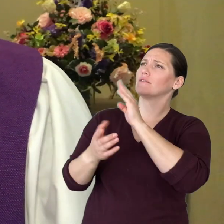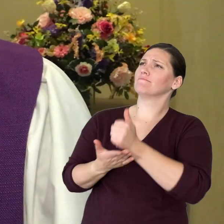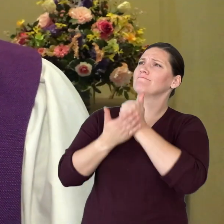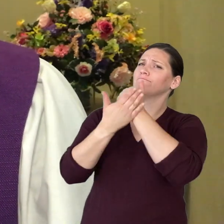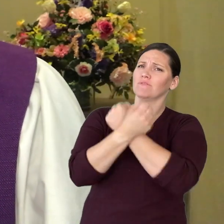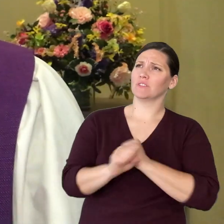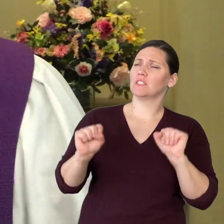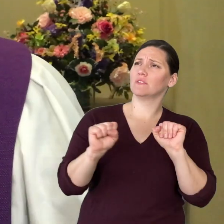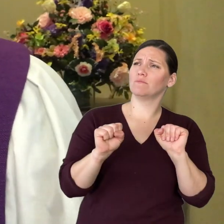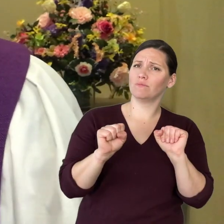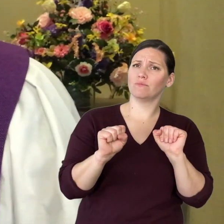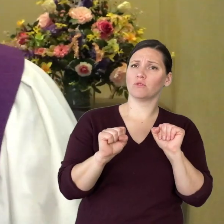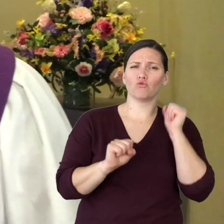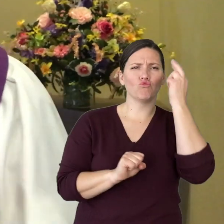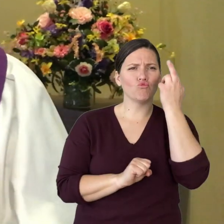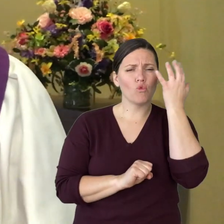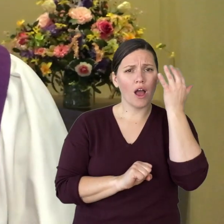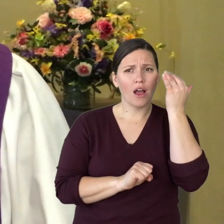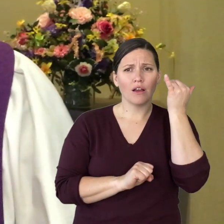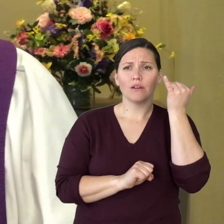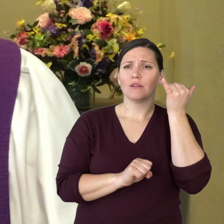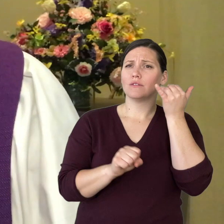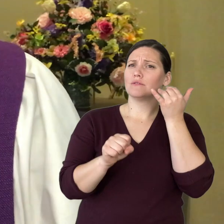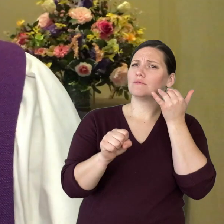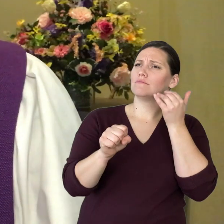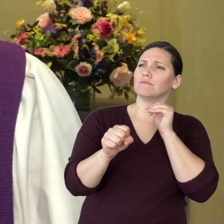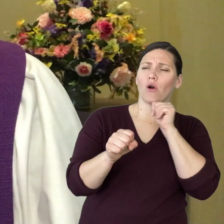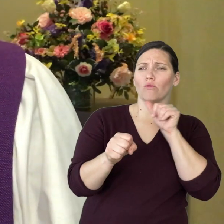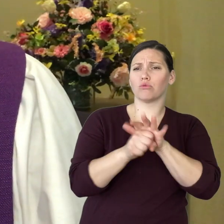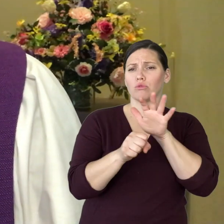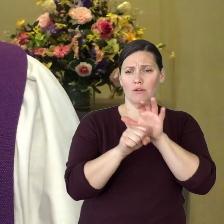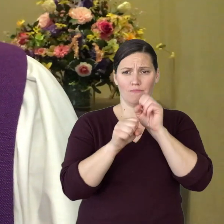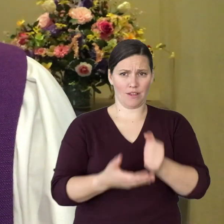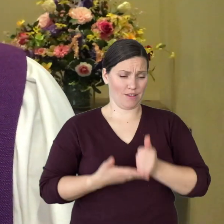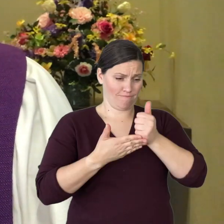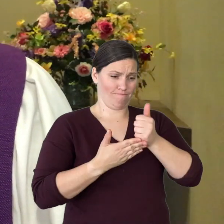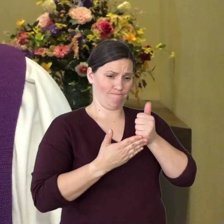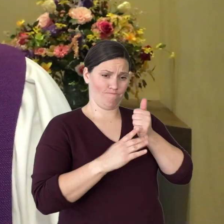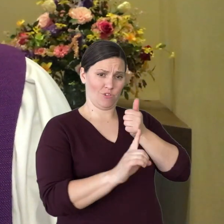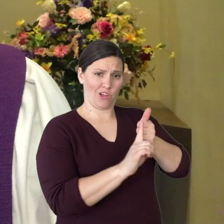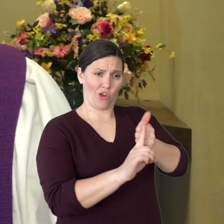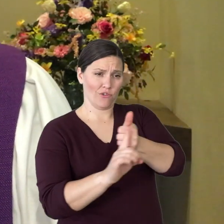salvation. You realize that you are utterly unable to help yourself.